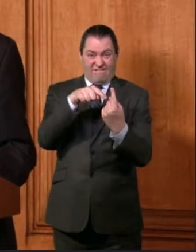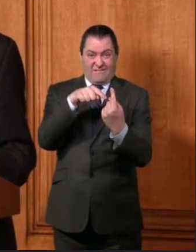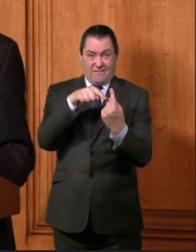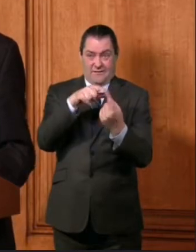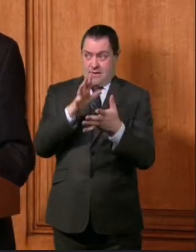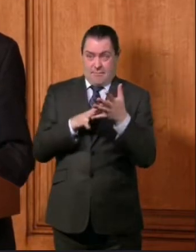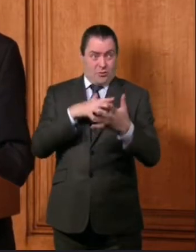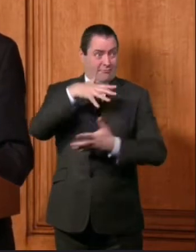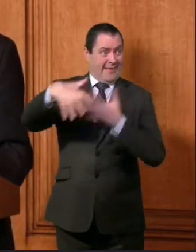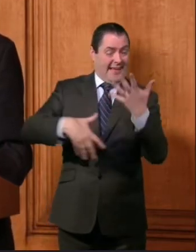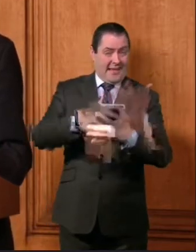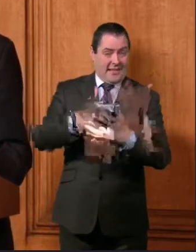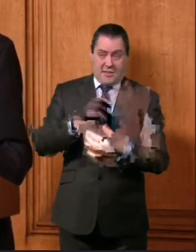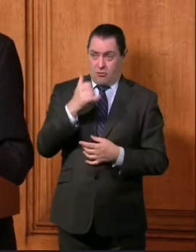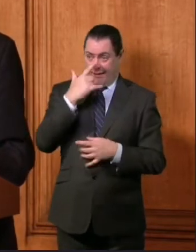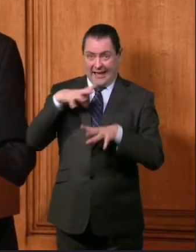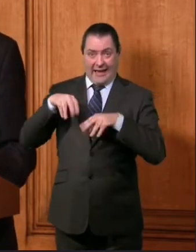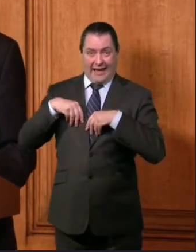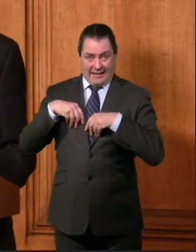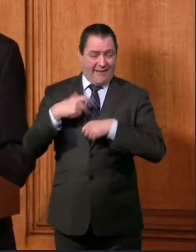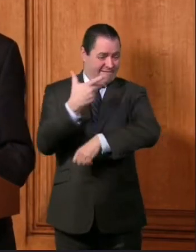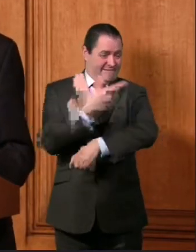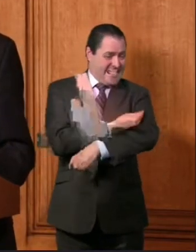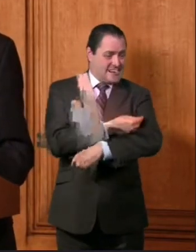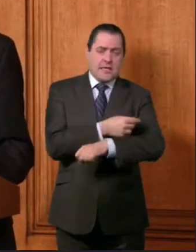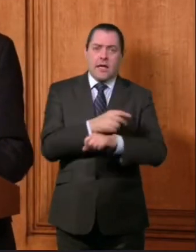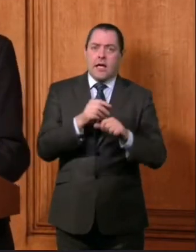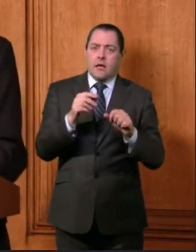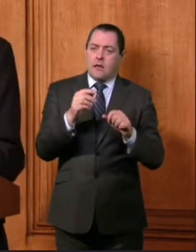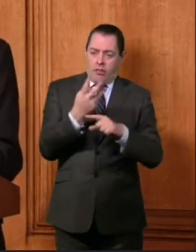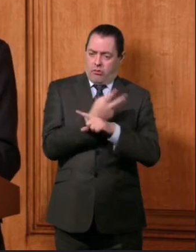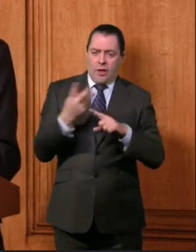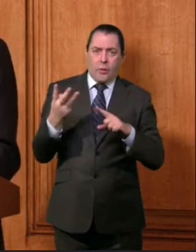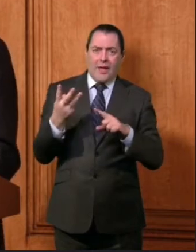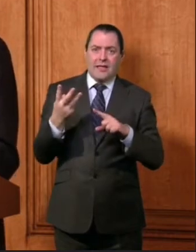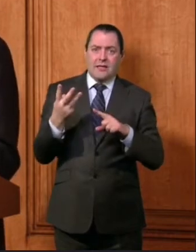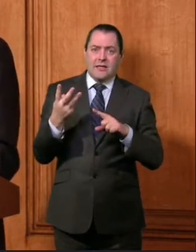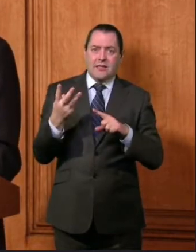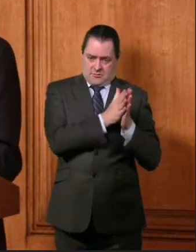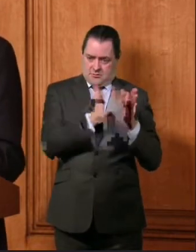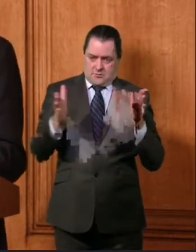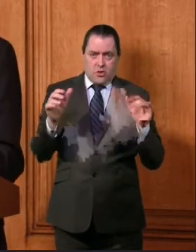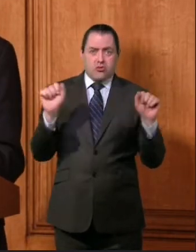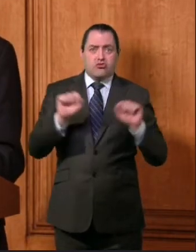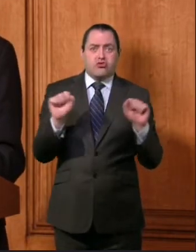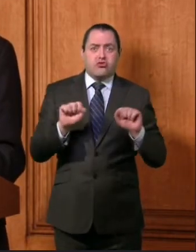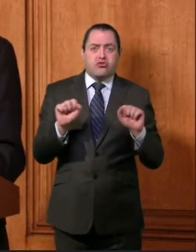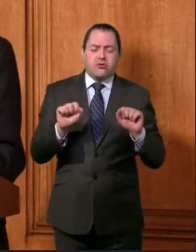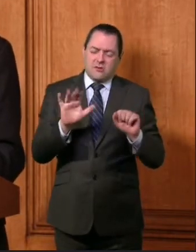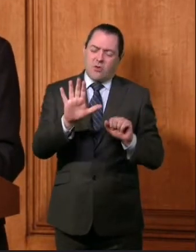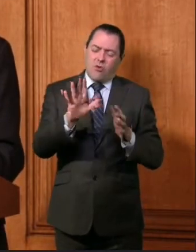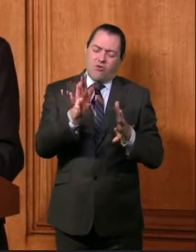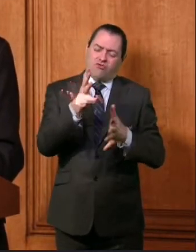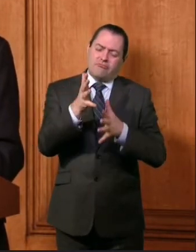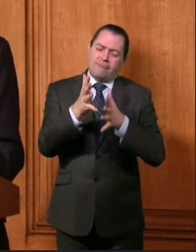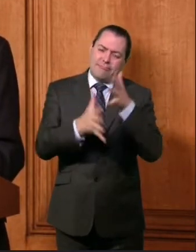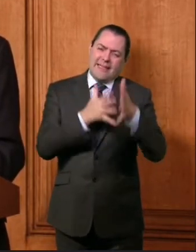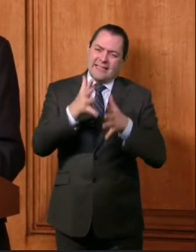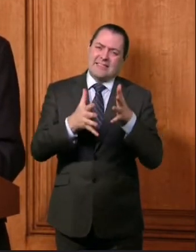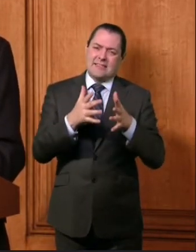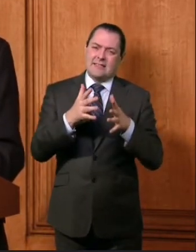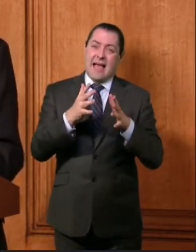you're meeting is probably not vaccinated, and there's a high chance they have the virus. So we need to do 3 things. Vaccinate people who are at risk, as we are,